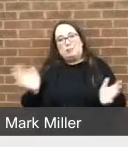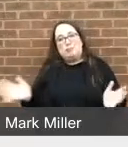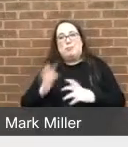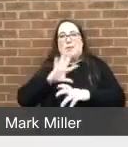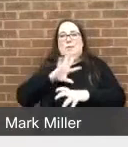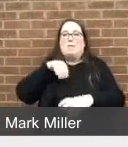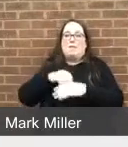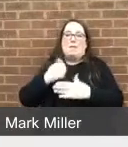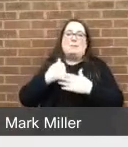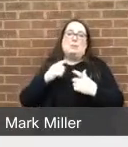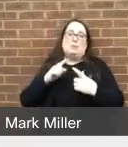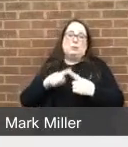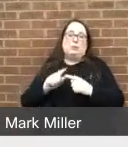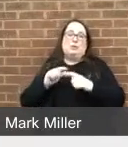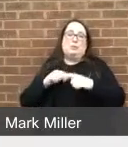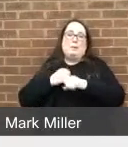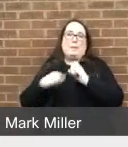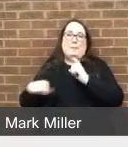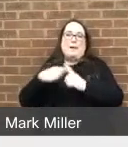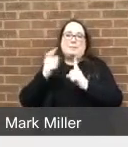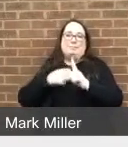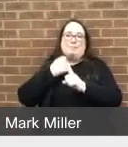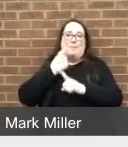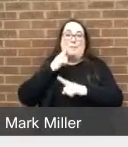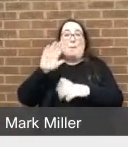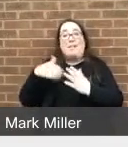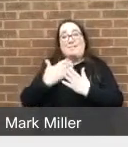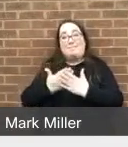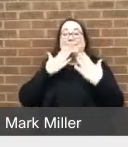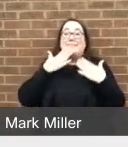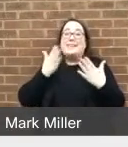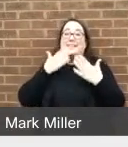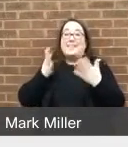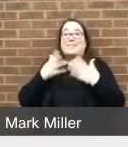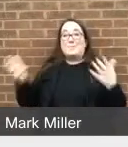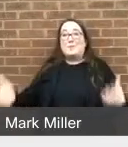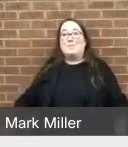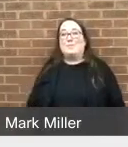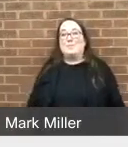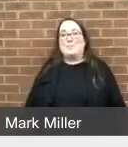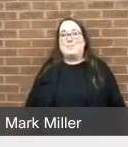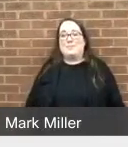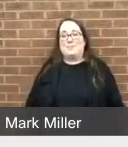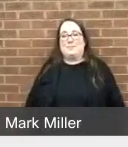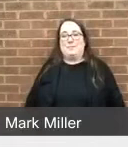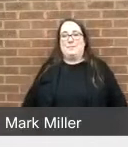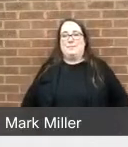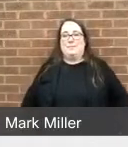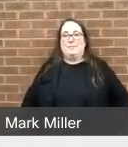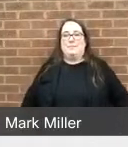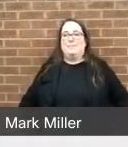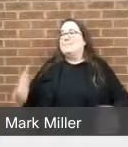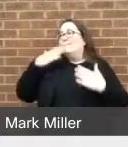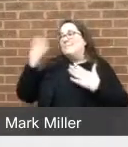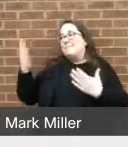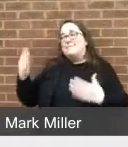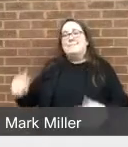us to continue to make a positive impact for all. Thank you very much. Thank you,